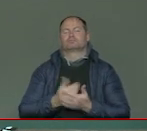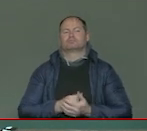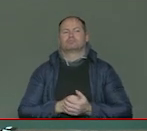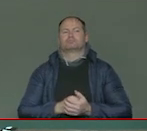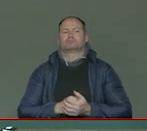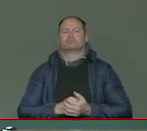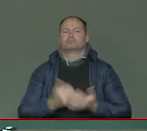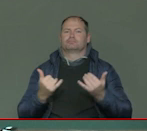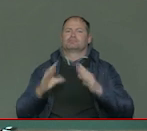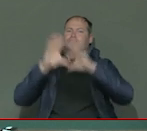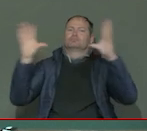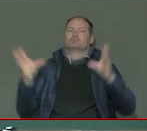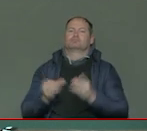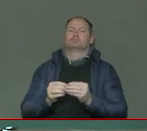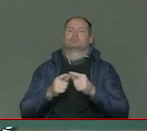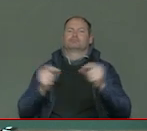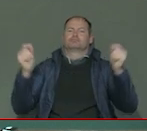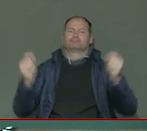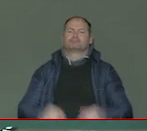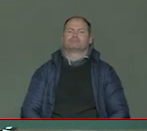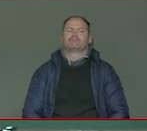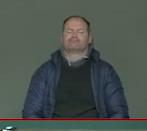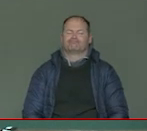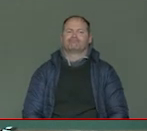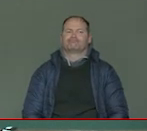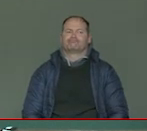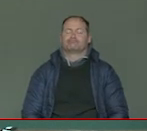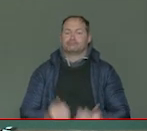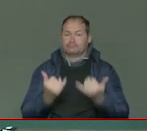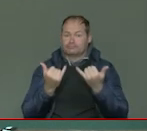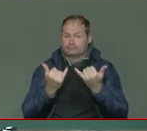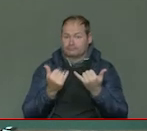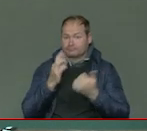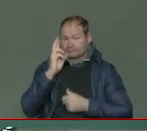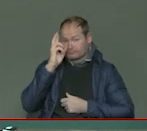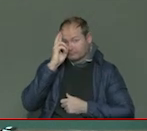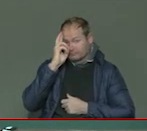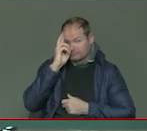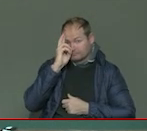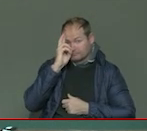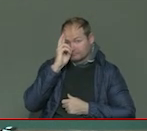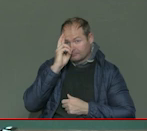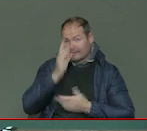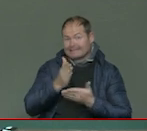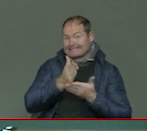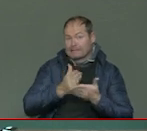And that's everything. So now you must remember, and that's one of the mistakes that the learners